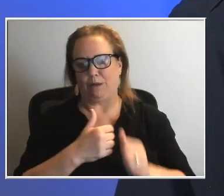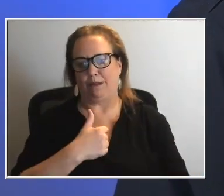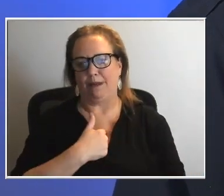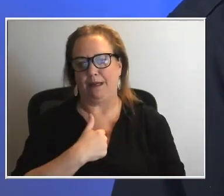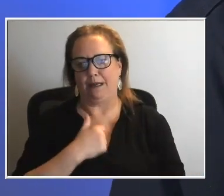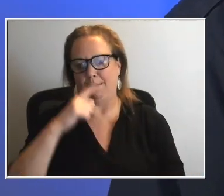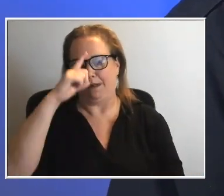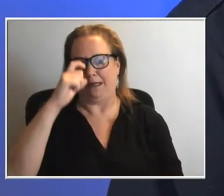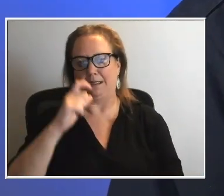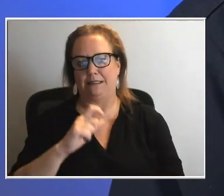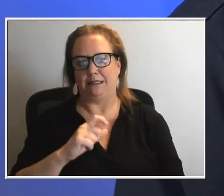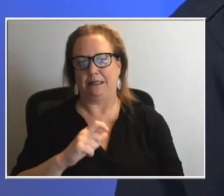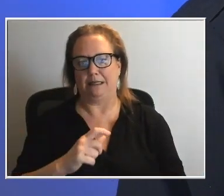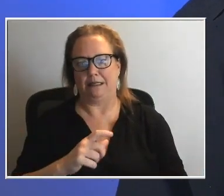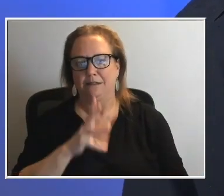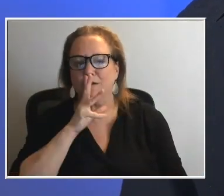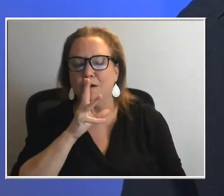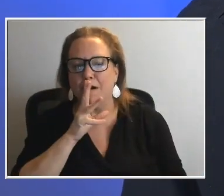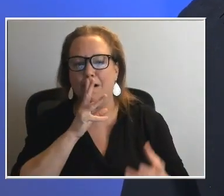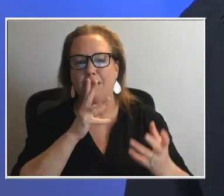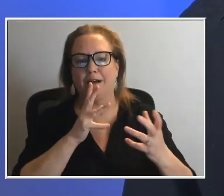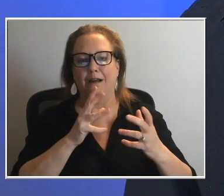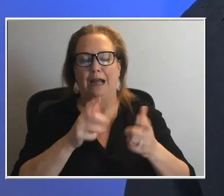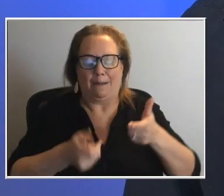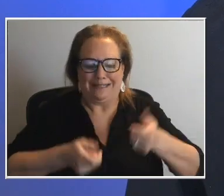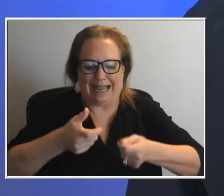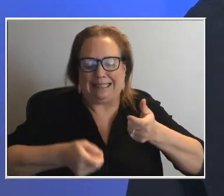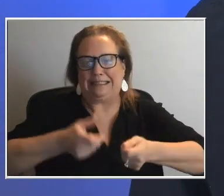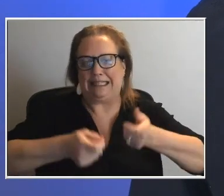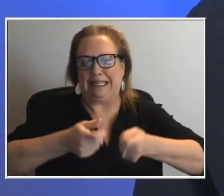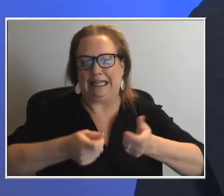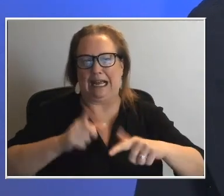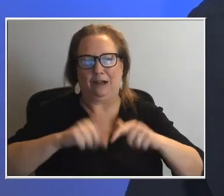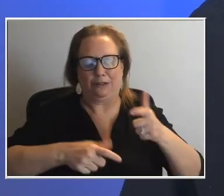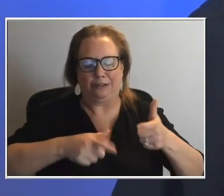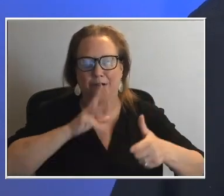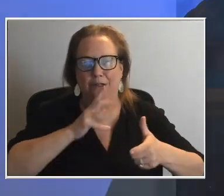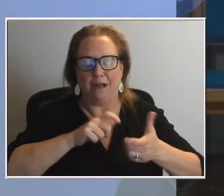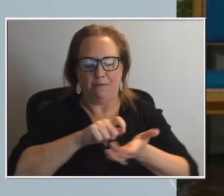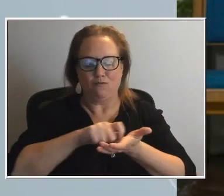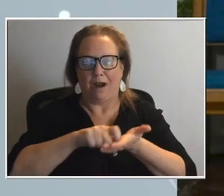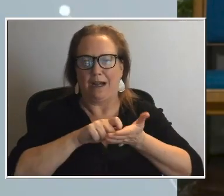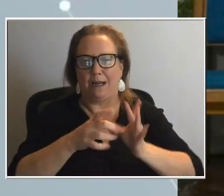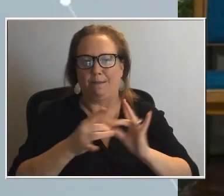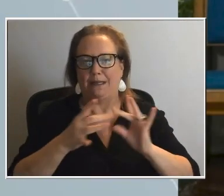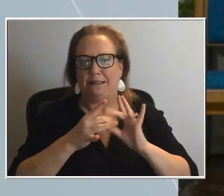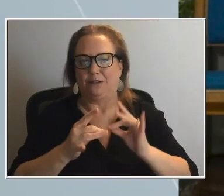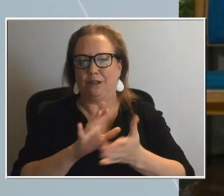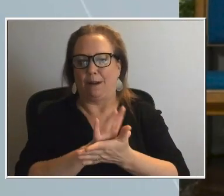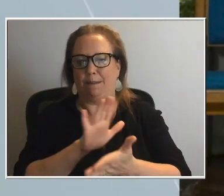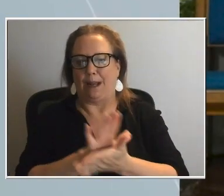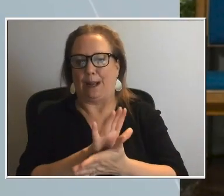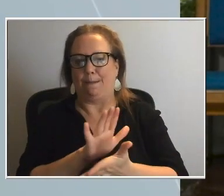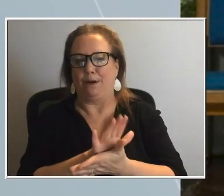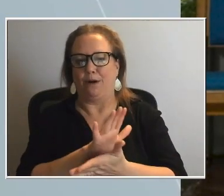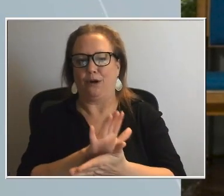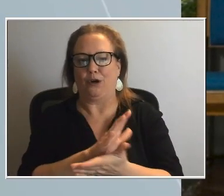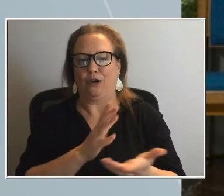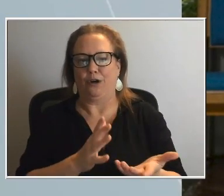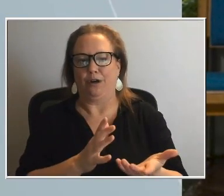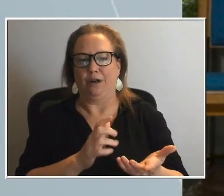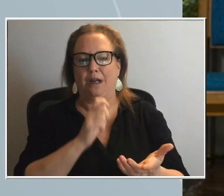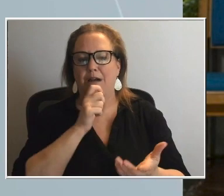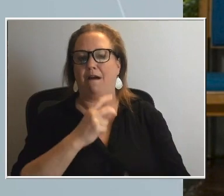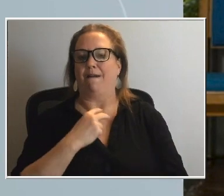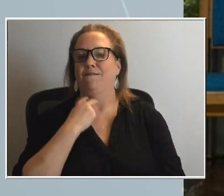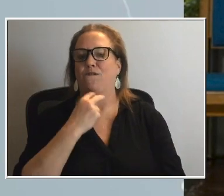able to talk, and so I'm texting and I'm writing messages on paper, and you have this nonverbal communication